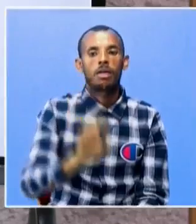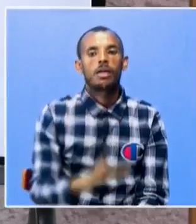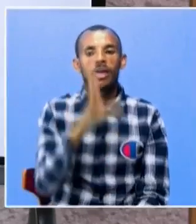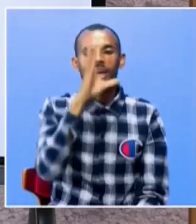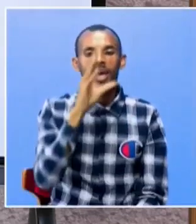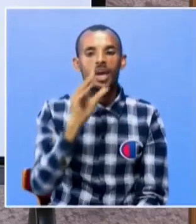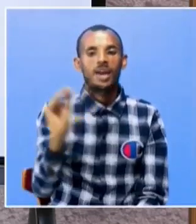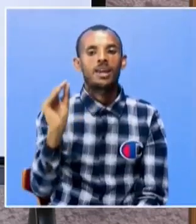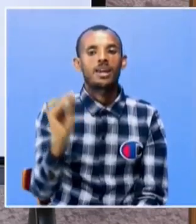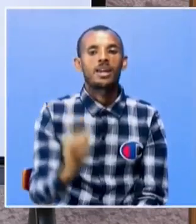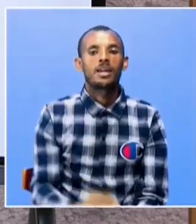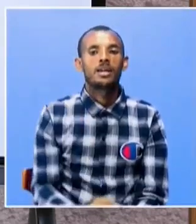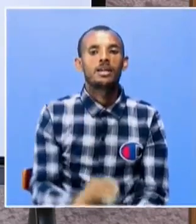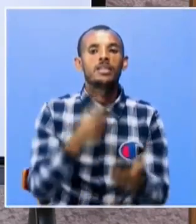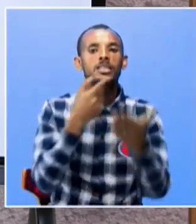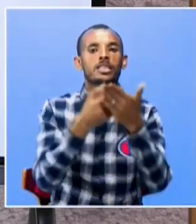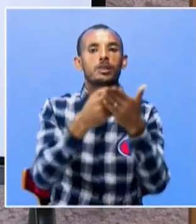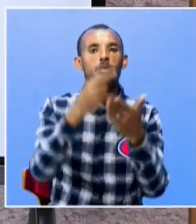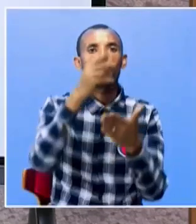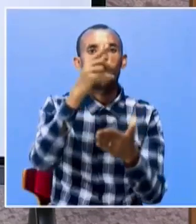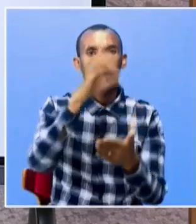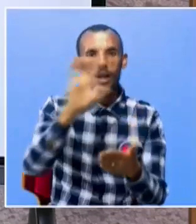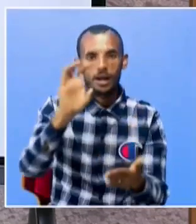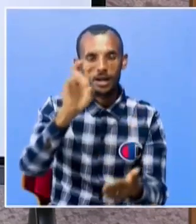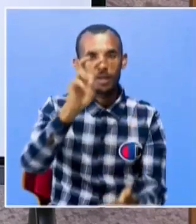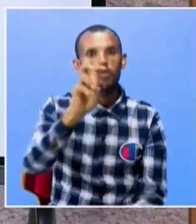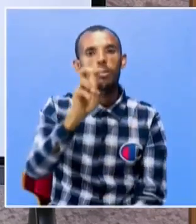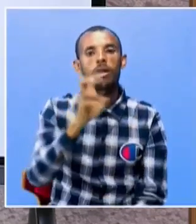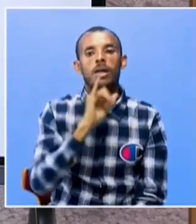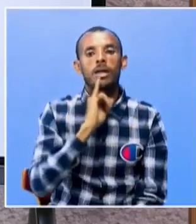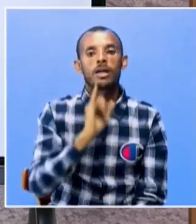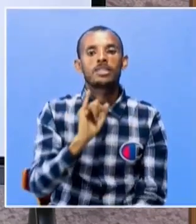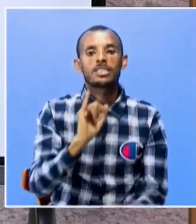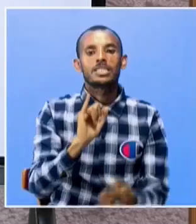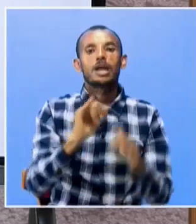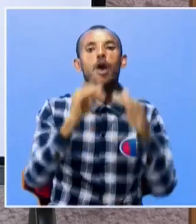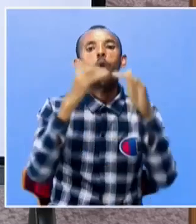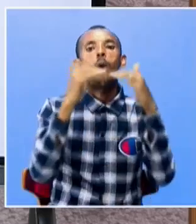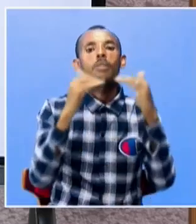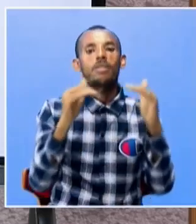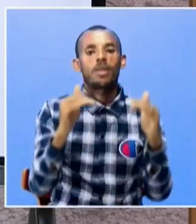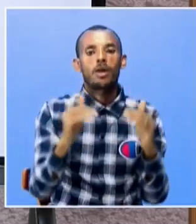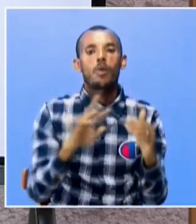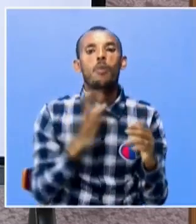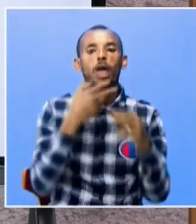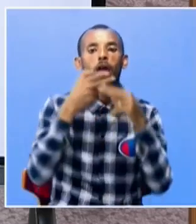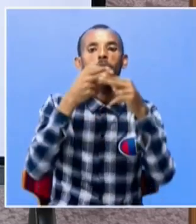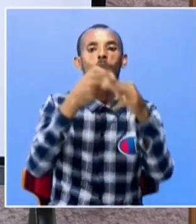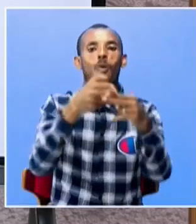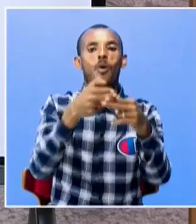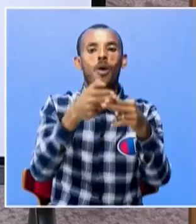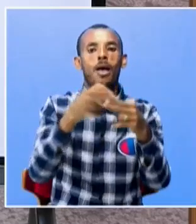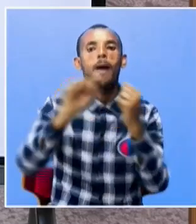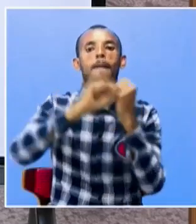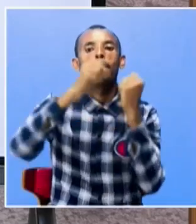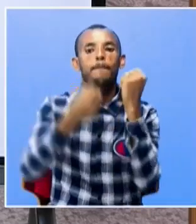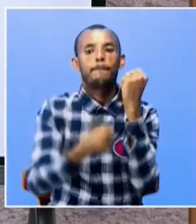and this 120 is a total quantity, so we call it a